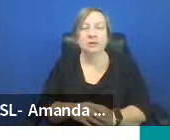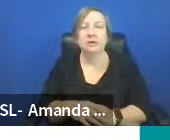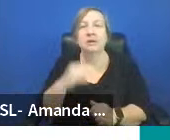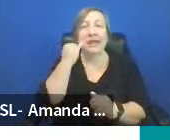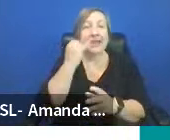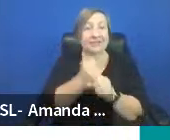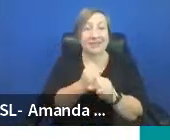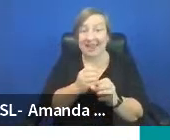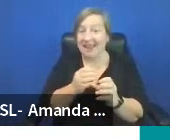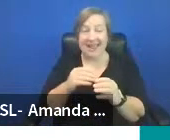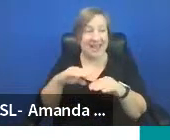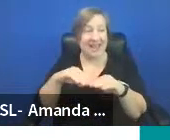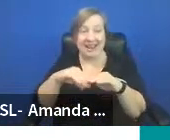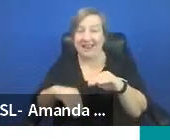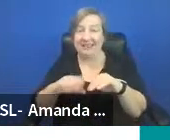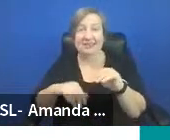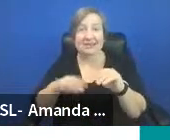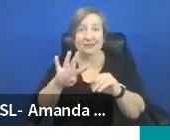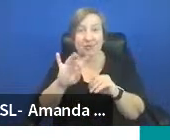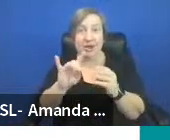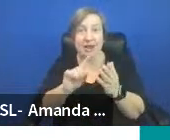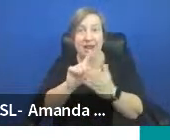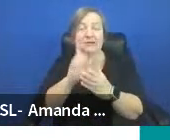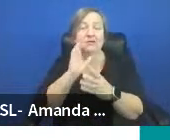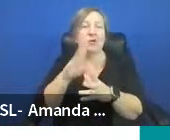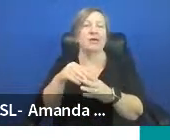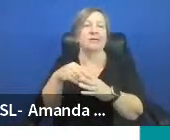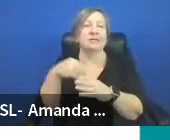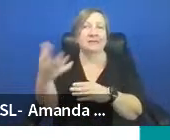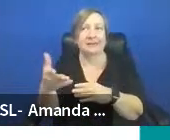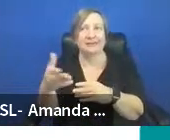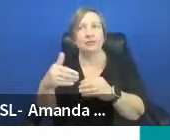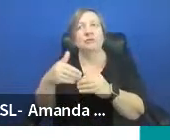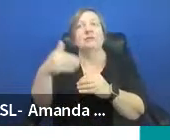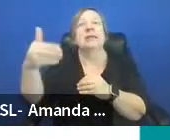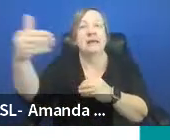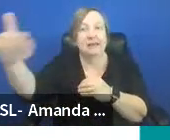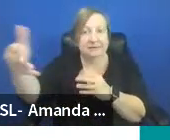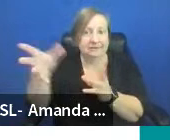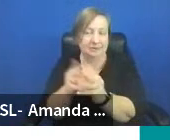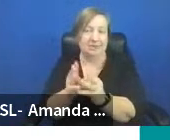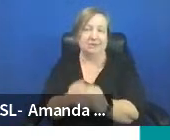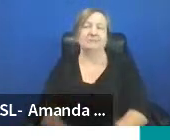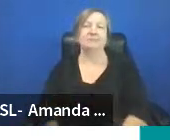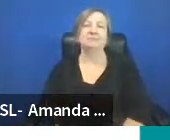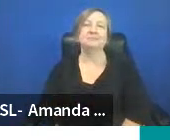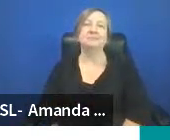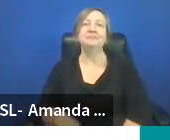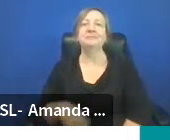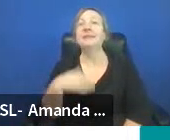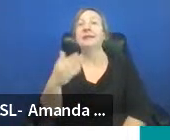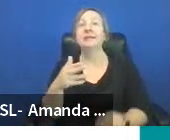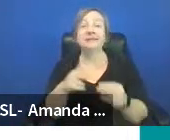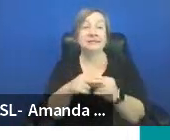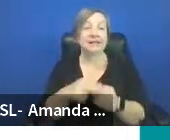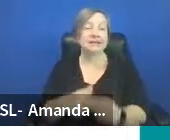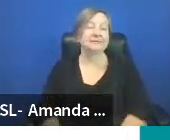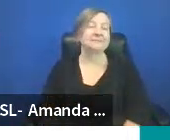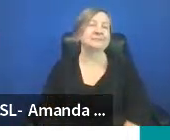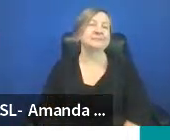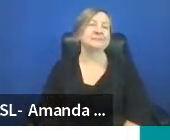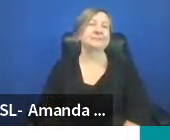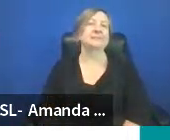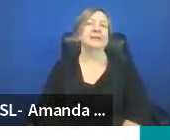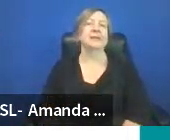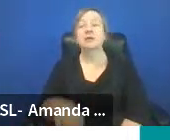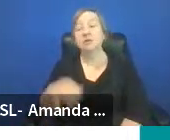received after that point will be distributed to members in advance of their next meeting. Next slide. And